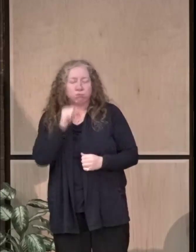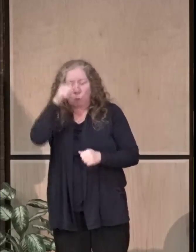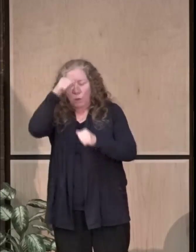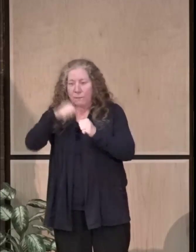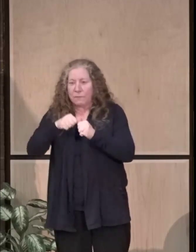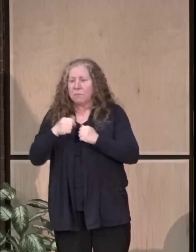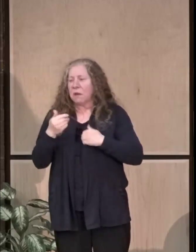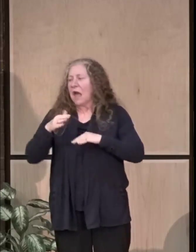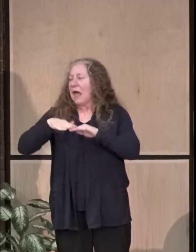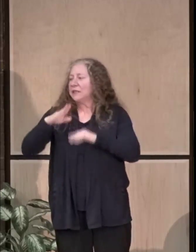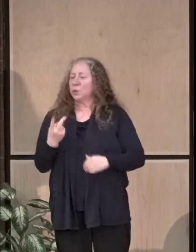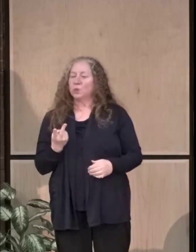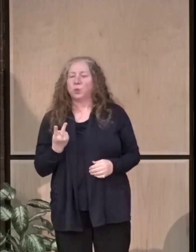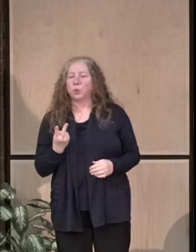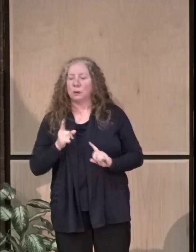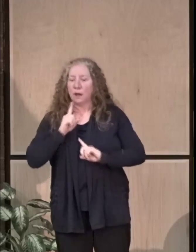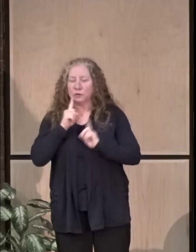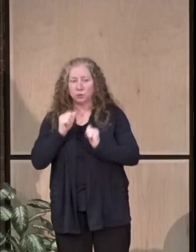a couple conversations, and